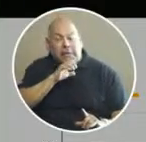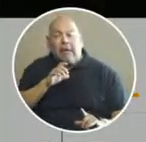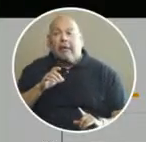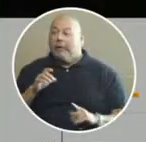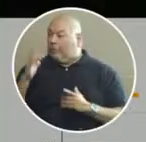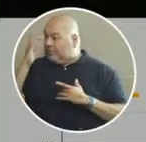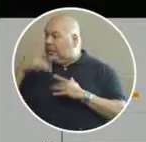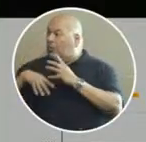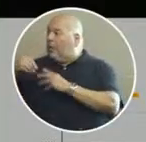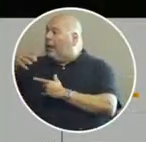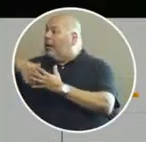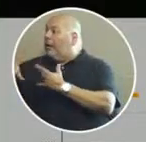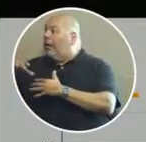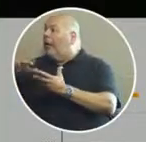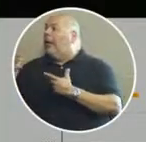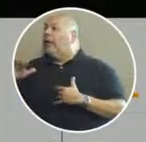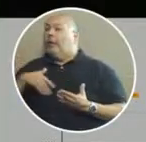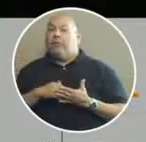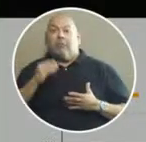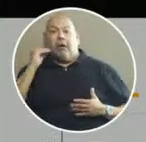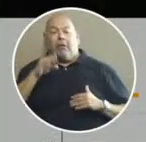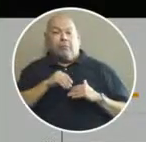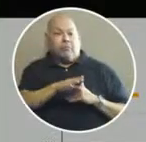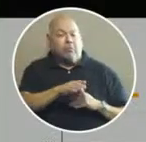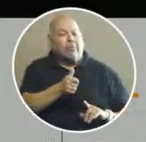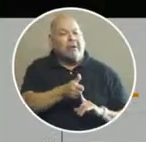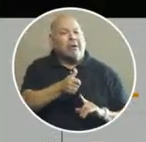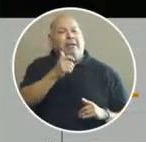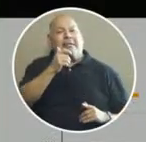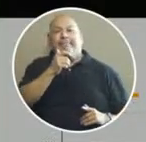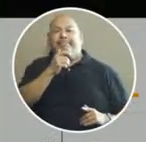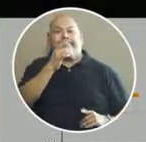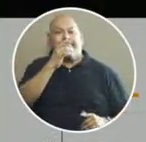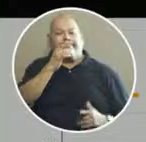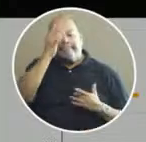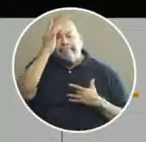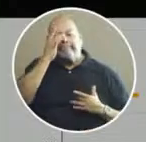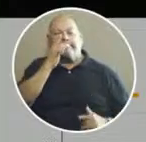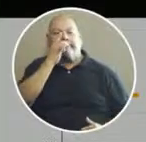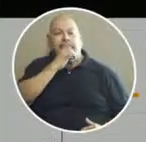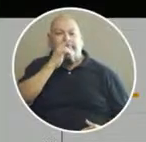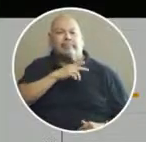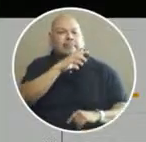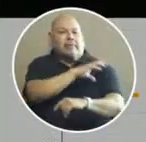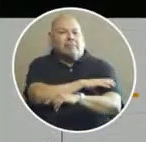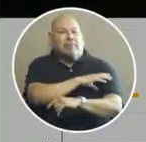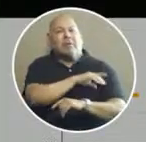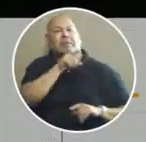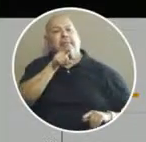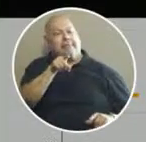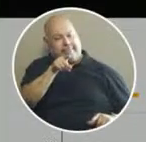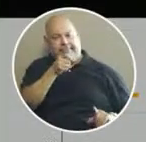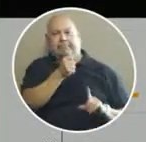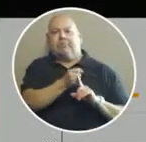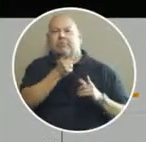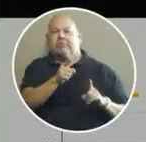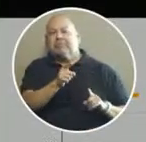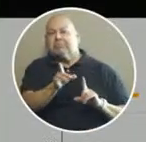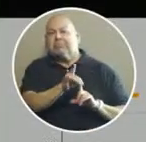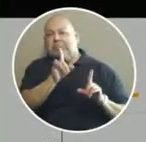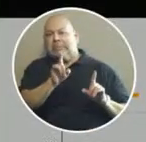have chronic conditions such as diabetes, high blood pressure, because those are the ones that are going to end up in the hospital. Those are going to be the